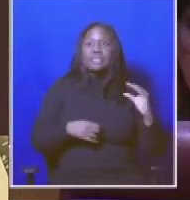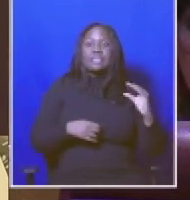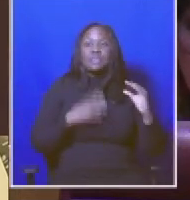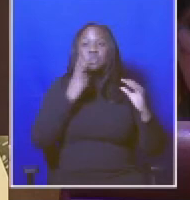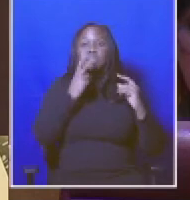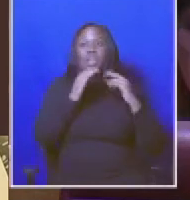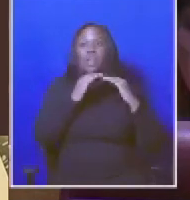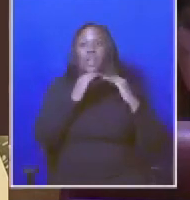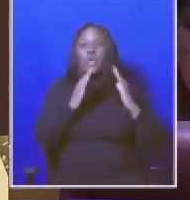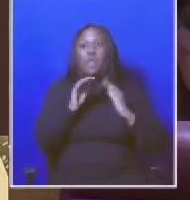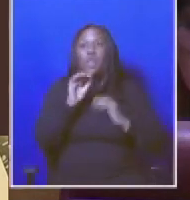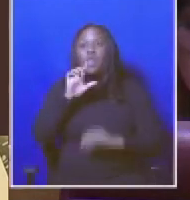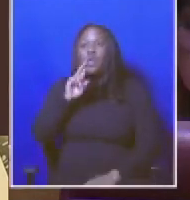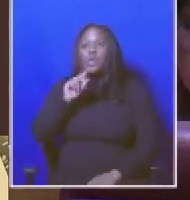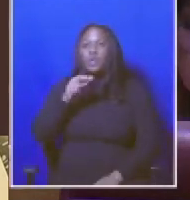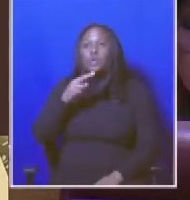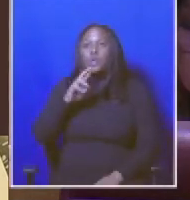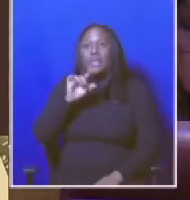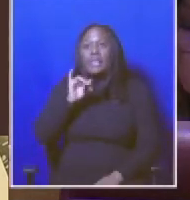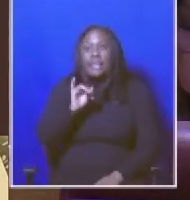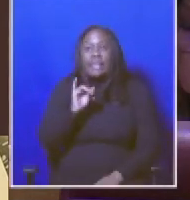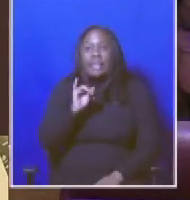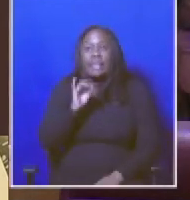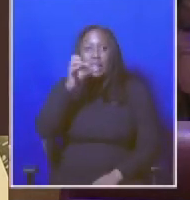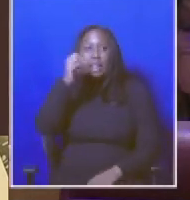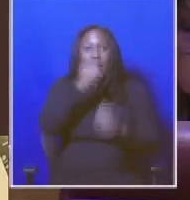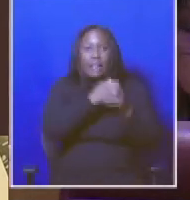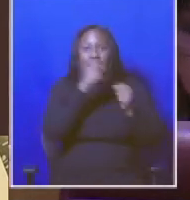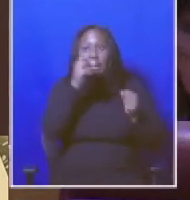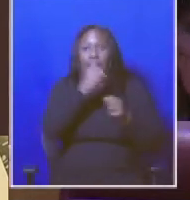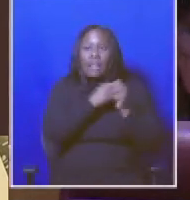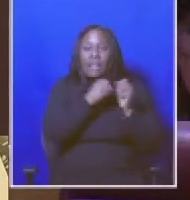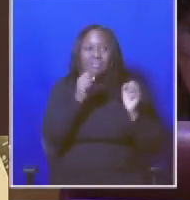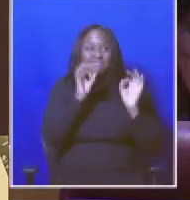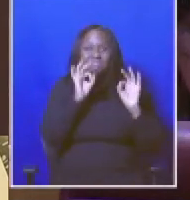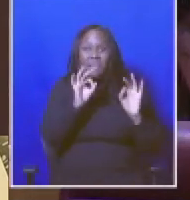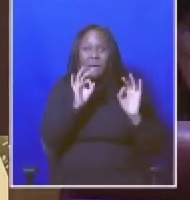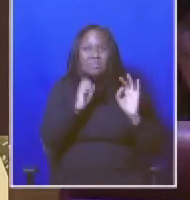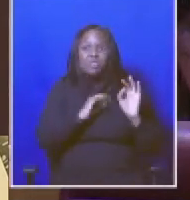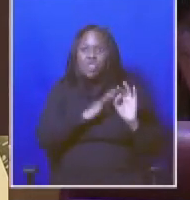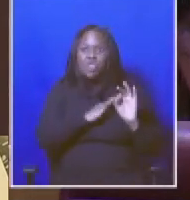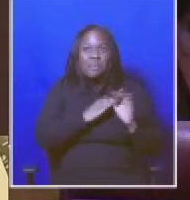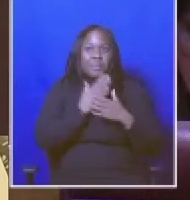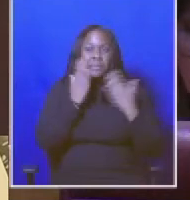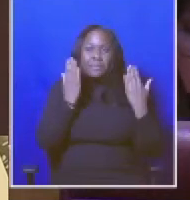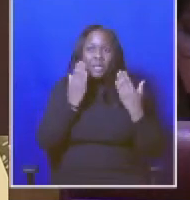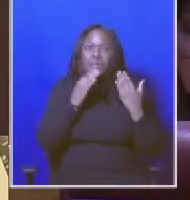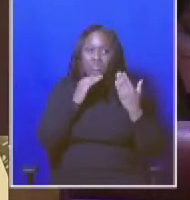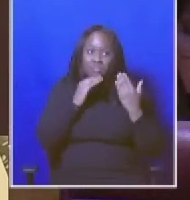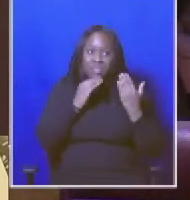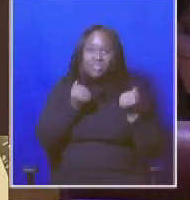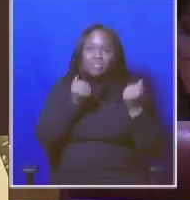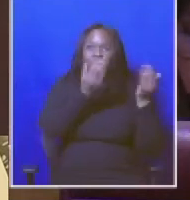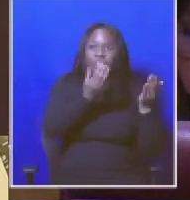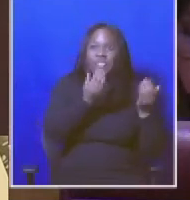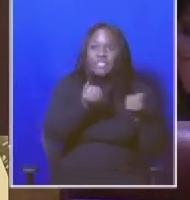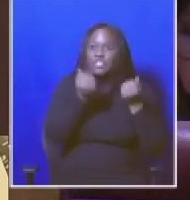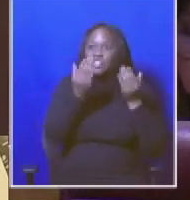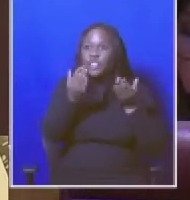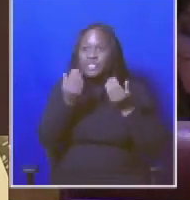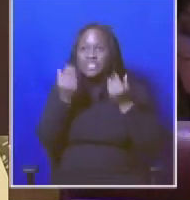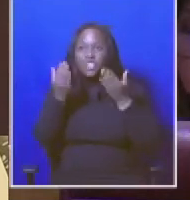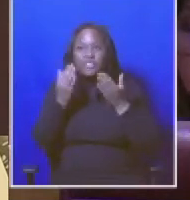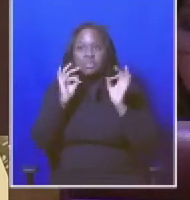House, has eroded the capacity of most governments to deliver to the most vulnerable. Now,